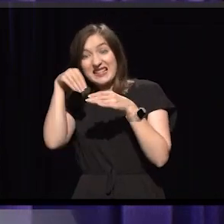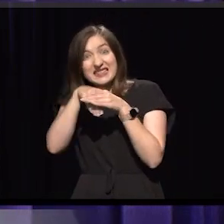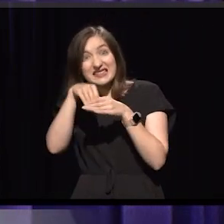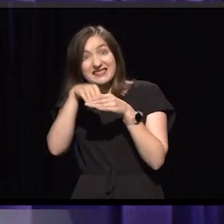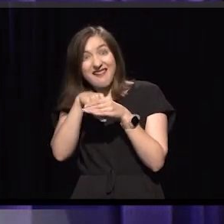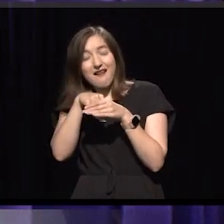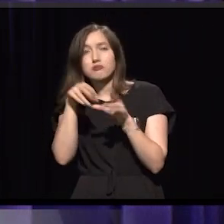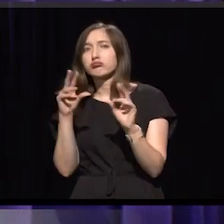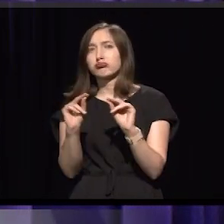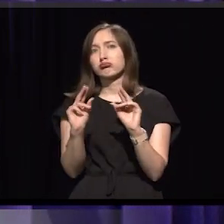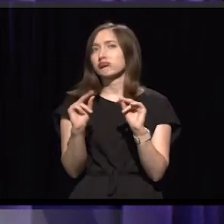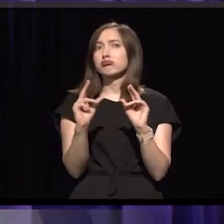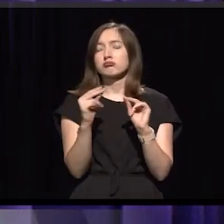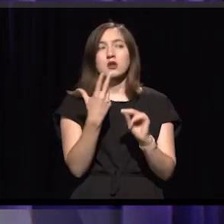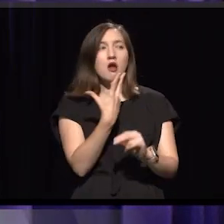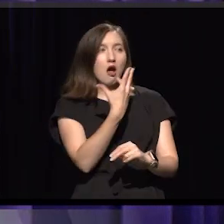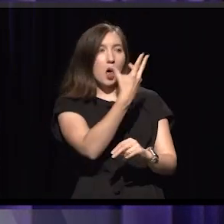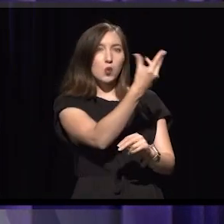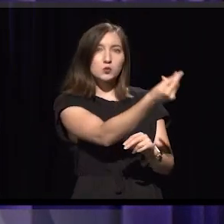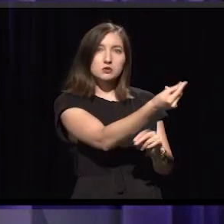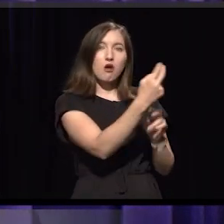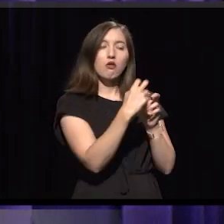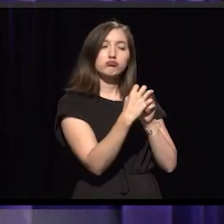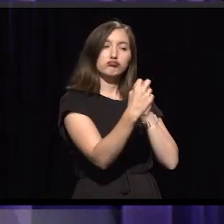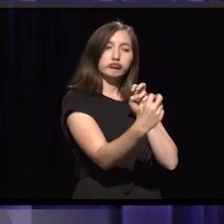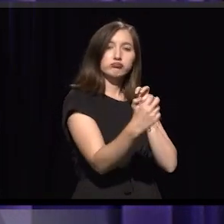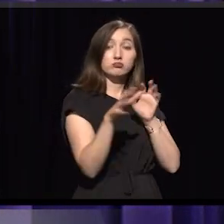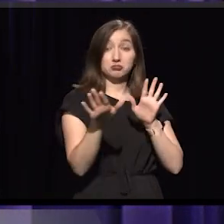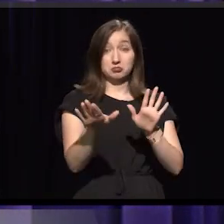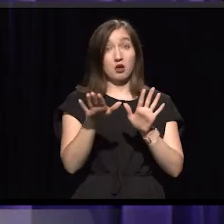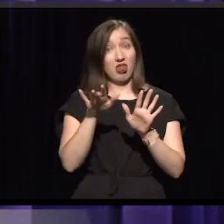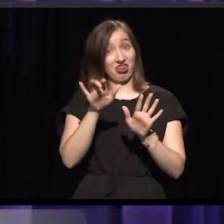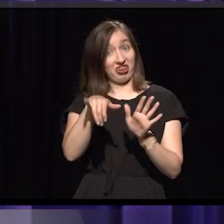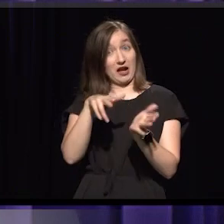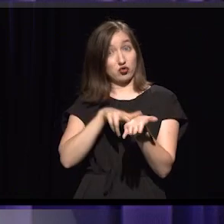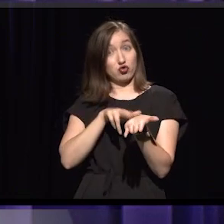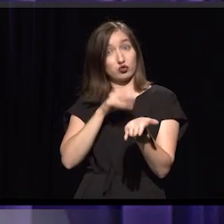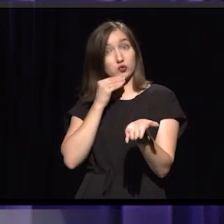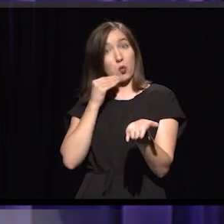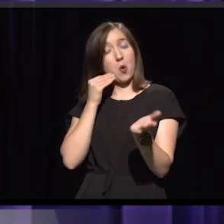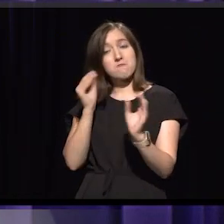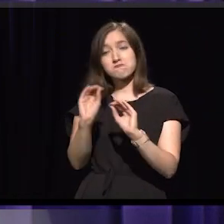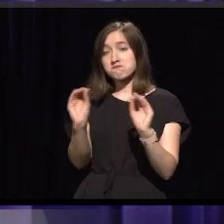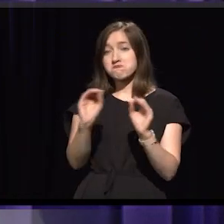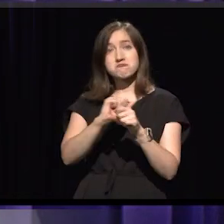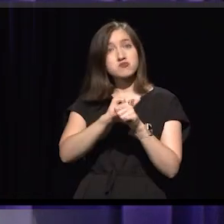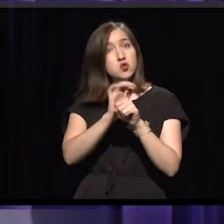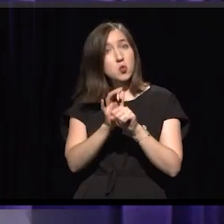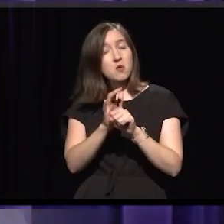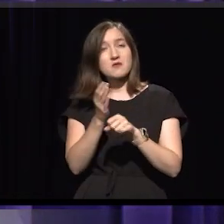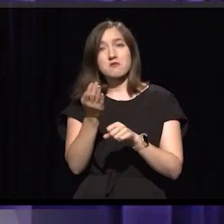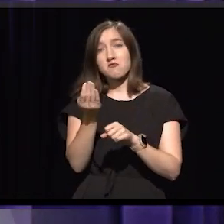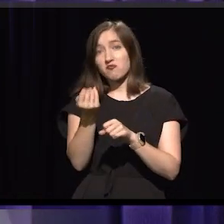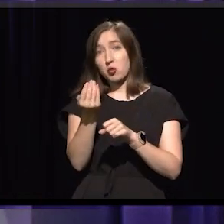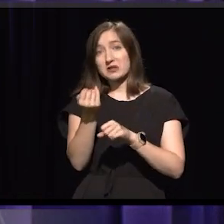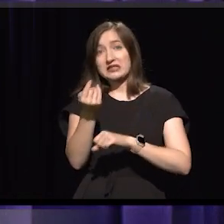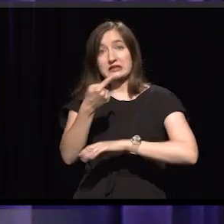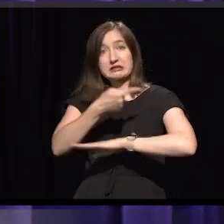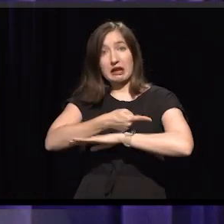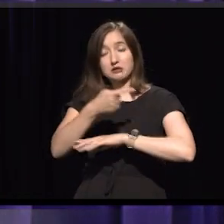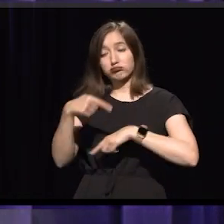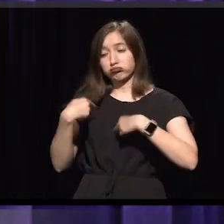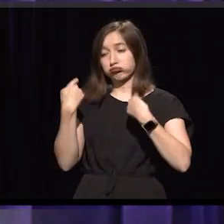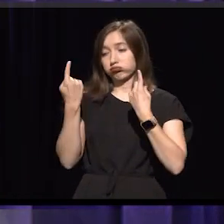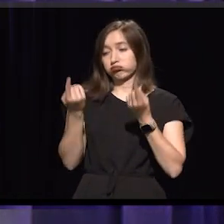don't have an outbreak, at places that haven't had any cases for 14 days, and that there